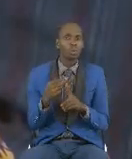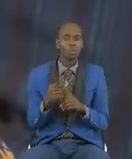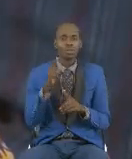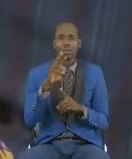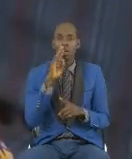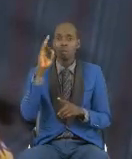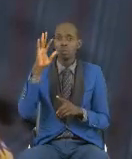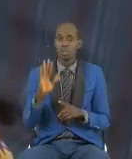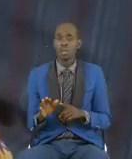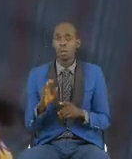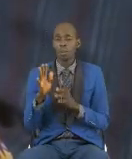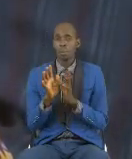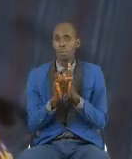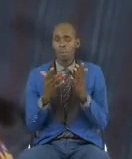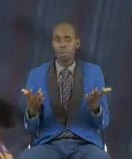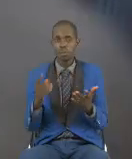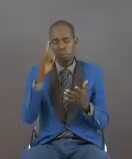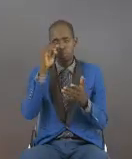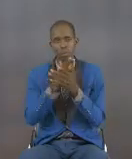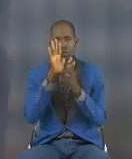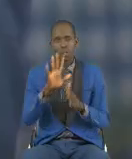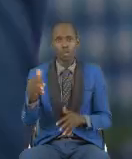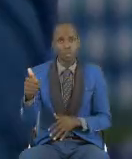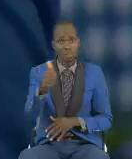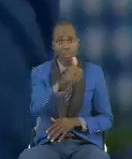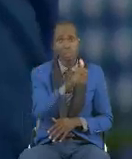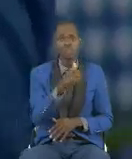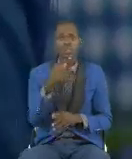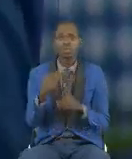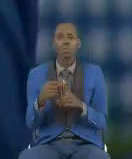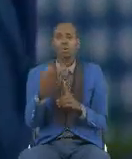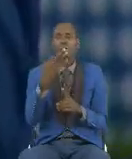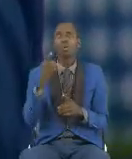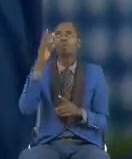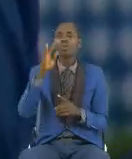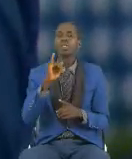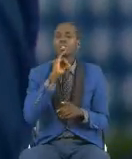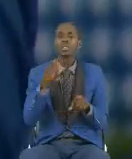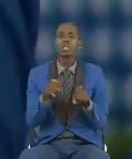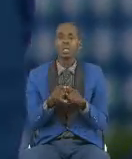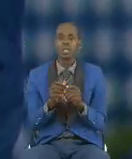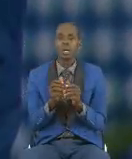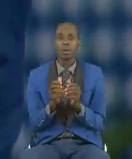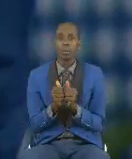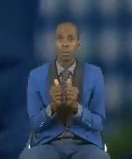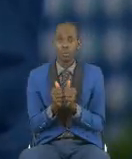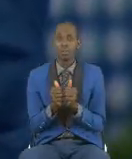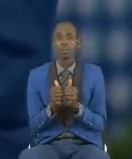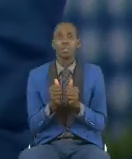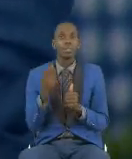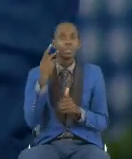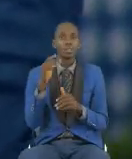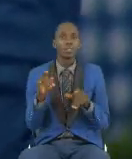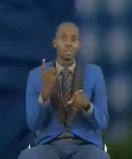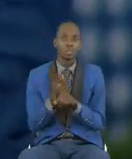believers yourself. The word of God is like milk. First Peter chapter 2 verse 2. Like milk. But